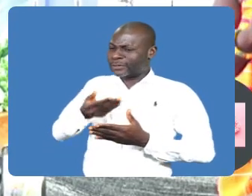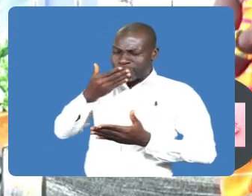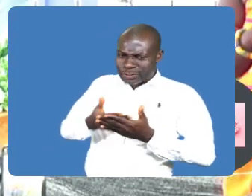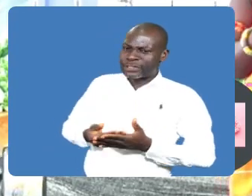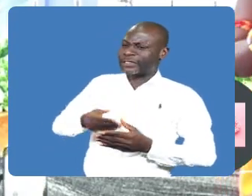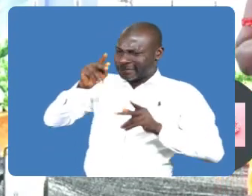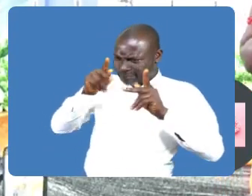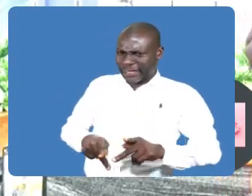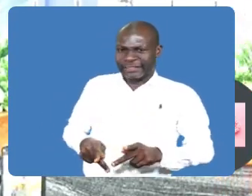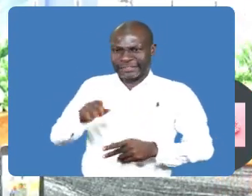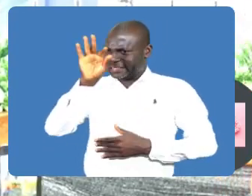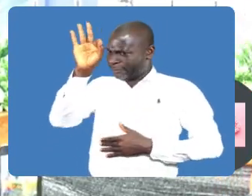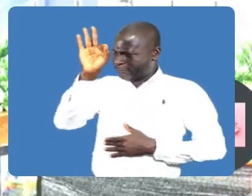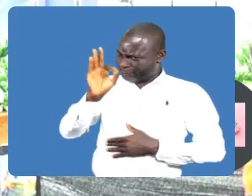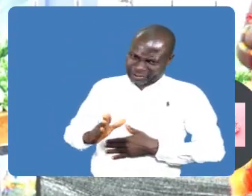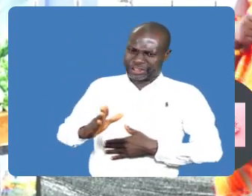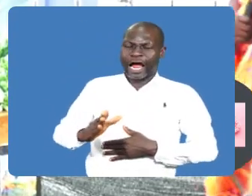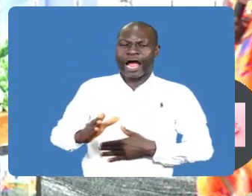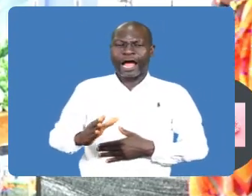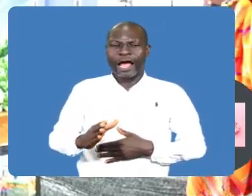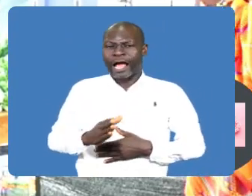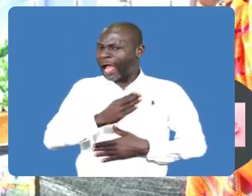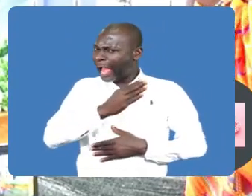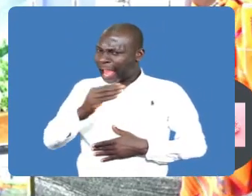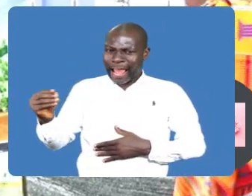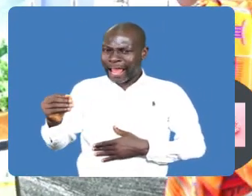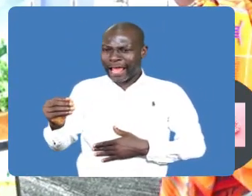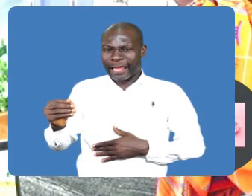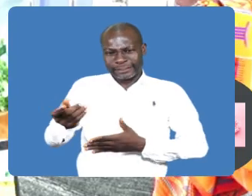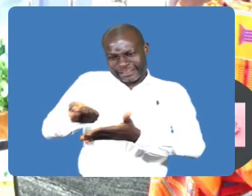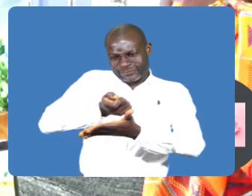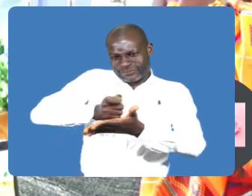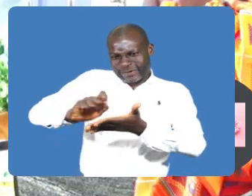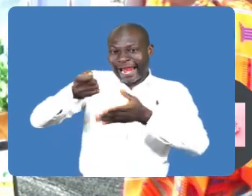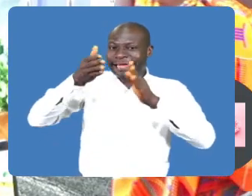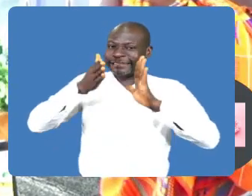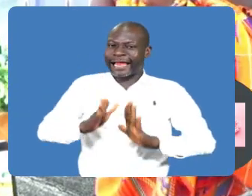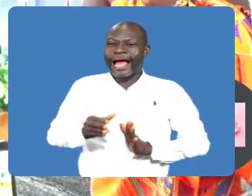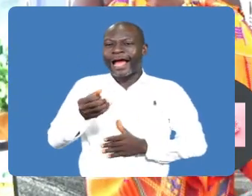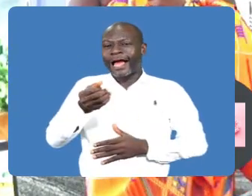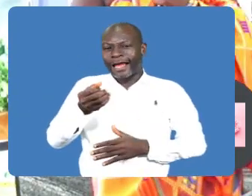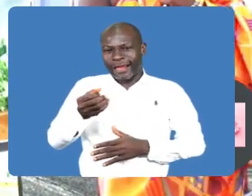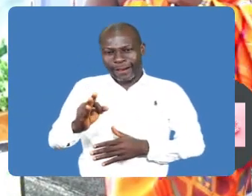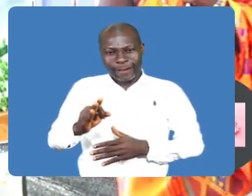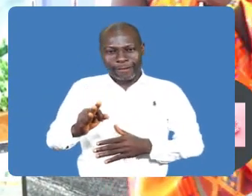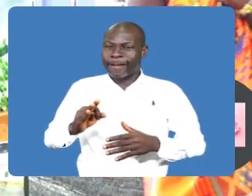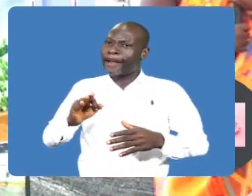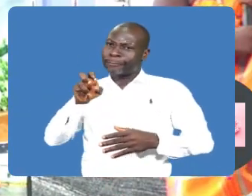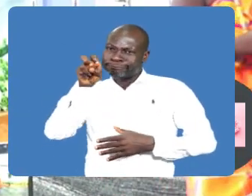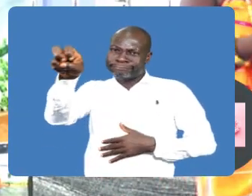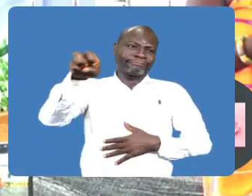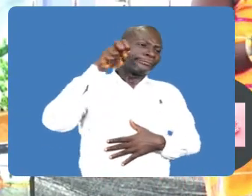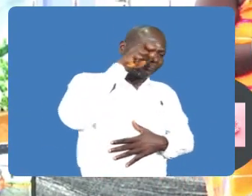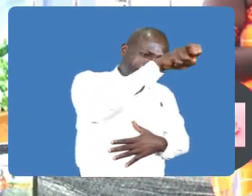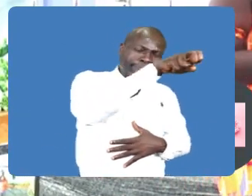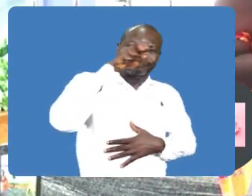philanthropists, the preacher and writer or